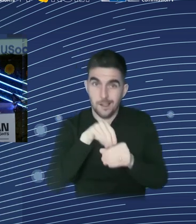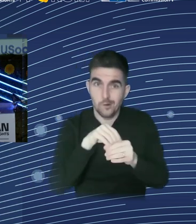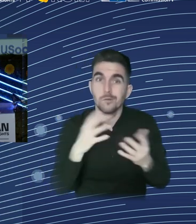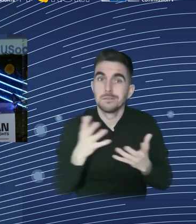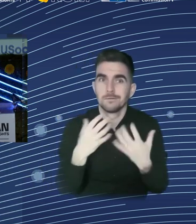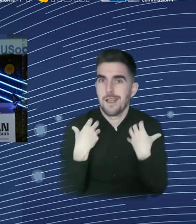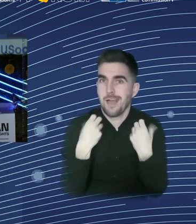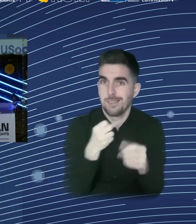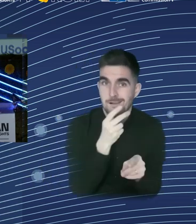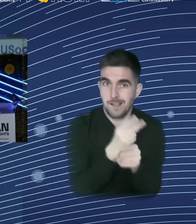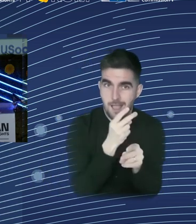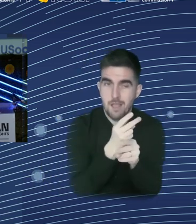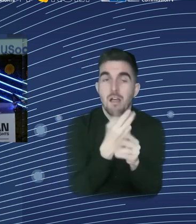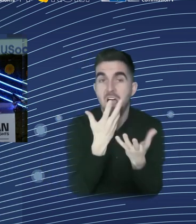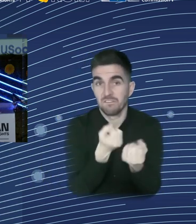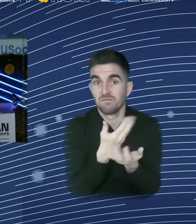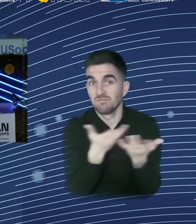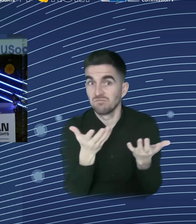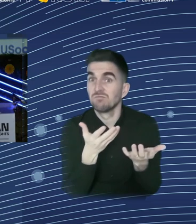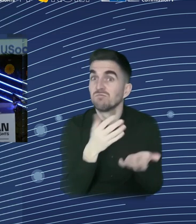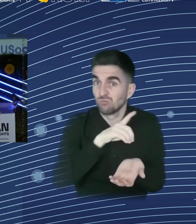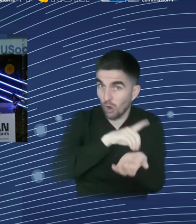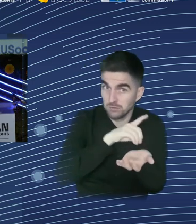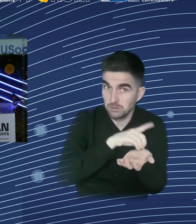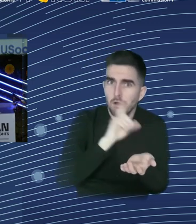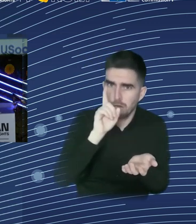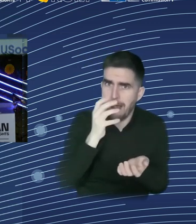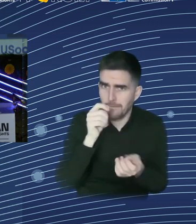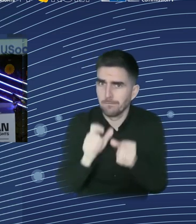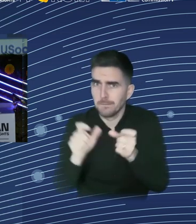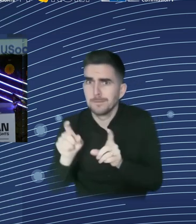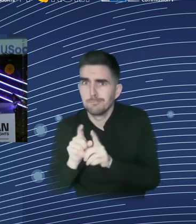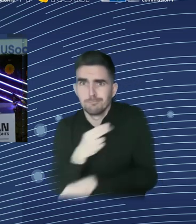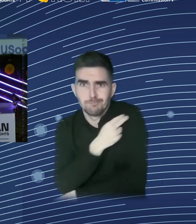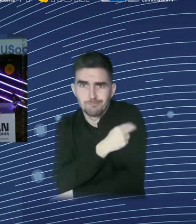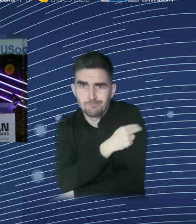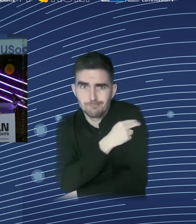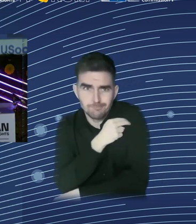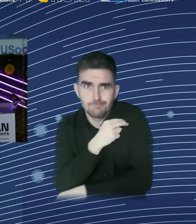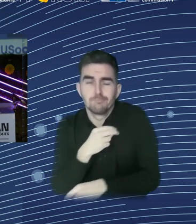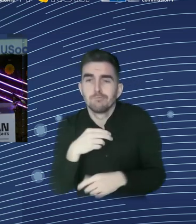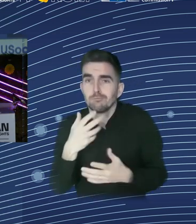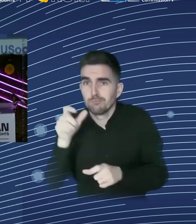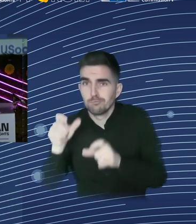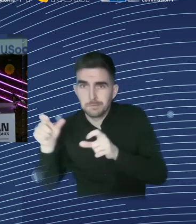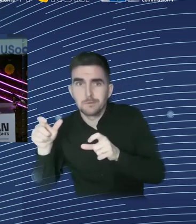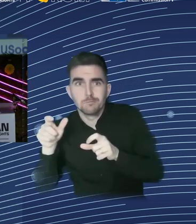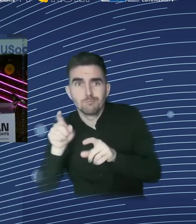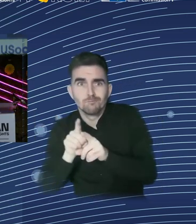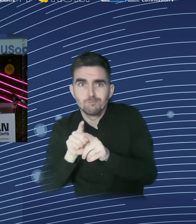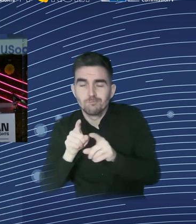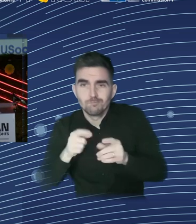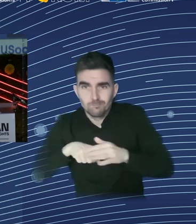a main finding of the report is that the importance of different structural drivers of labor shortages significantly